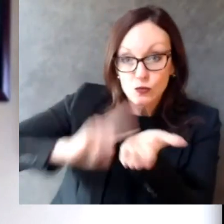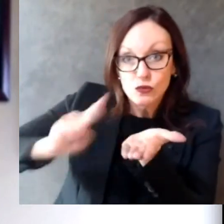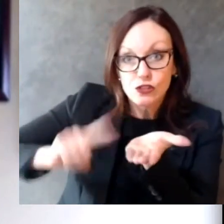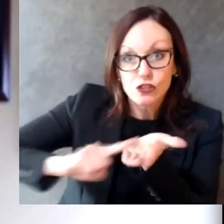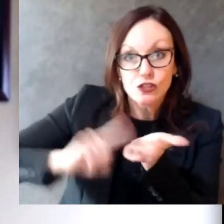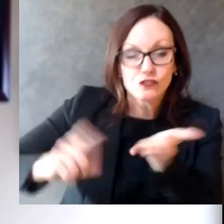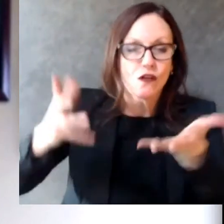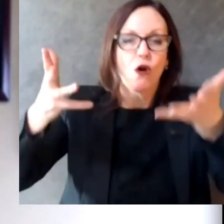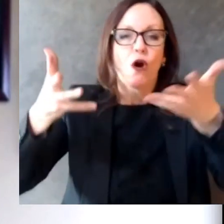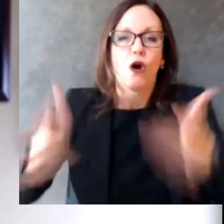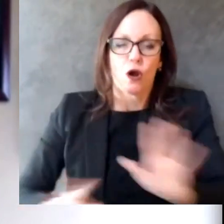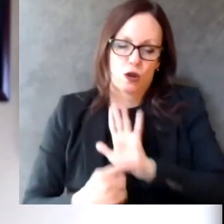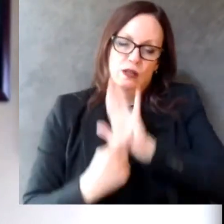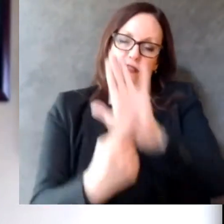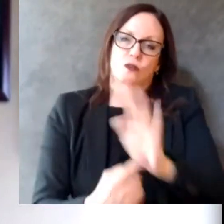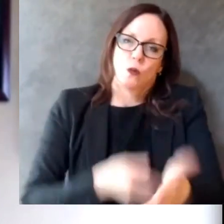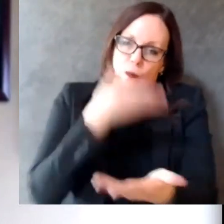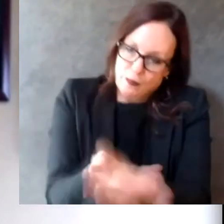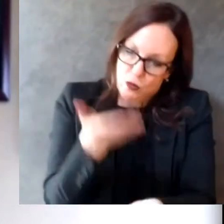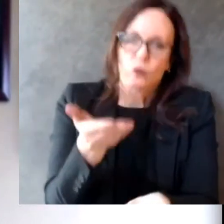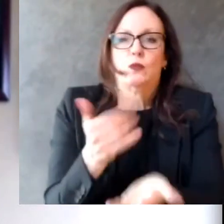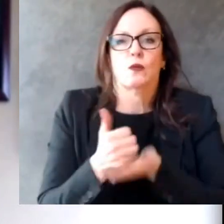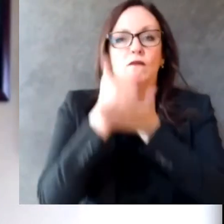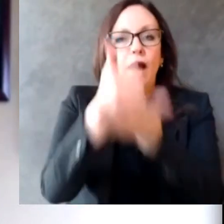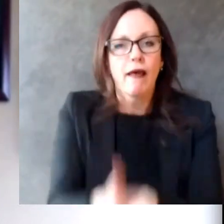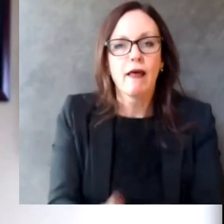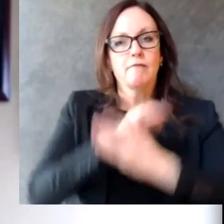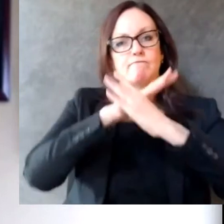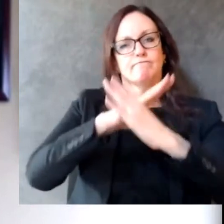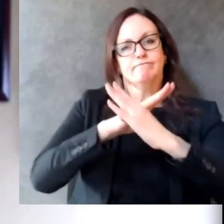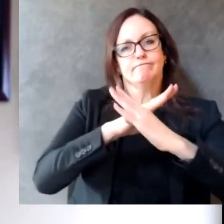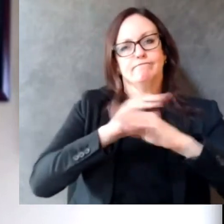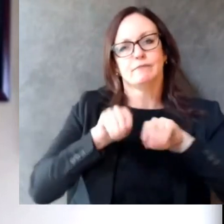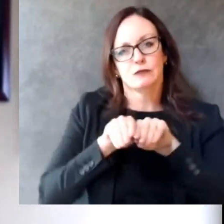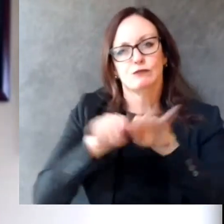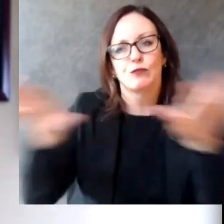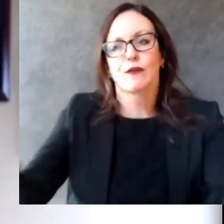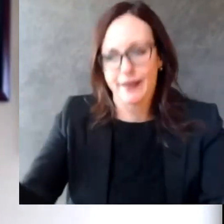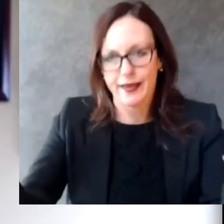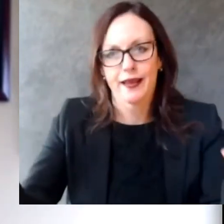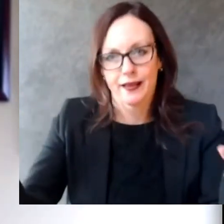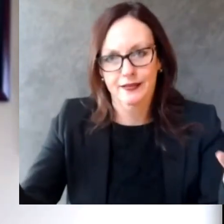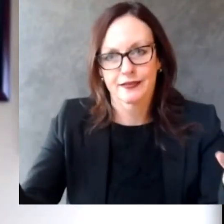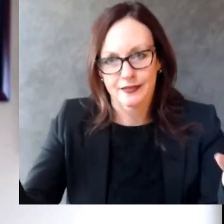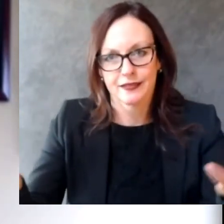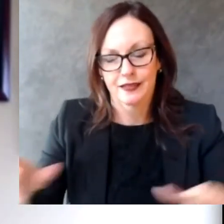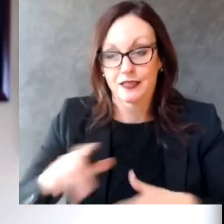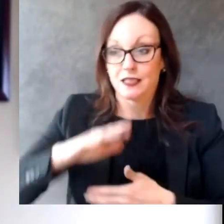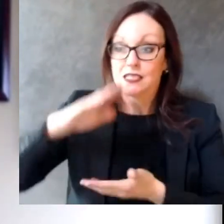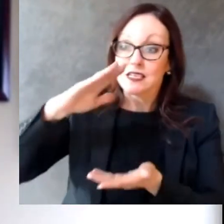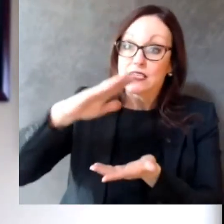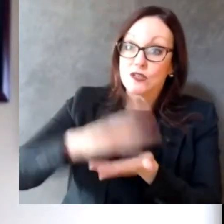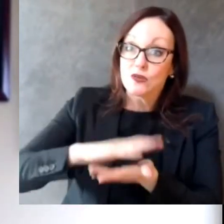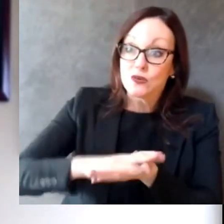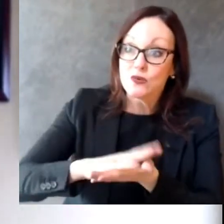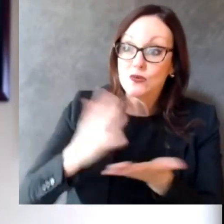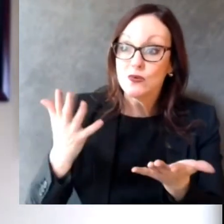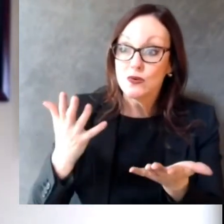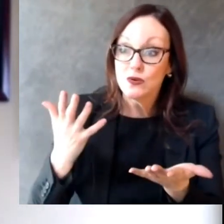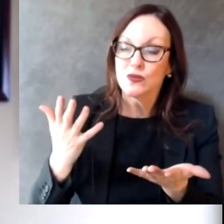can spread the virus to others, both in their age group and in vulnerable older adults as well.